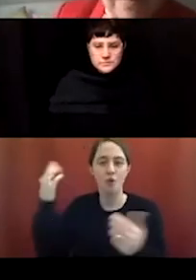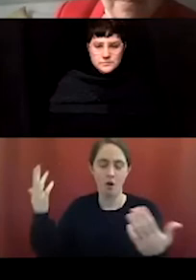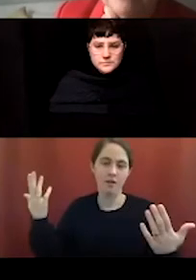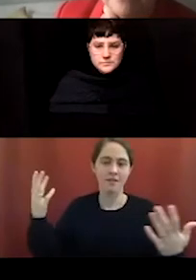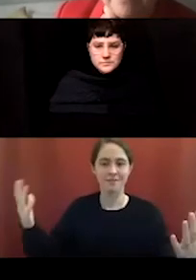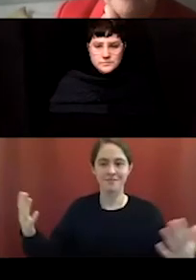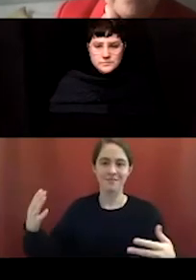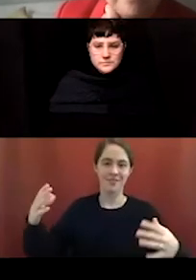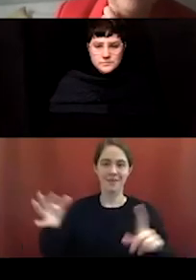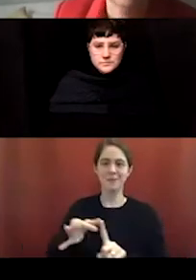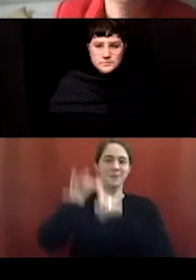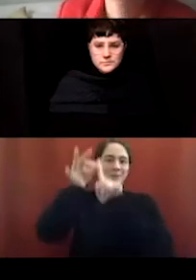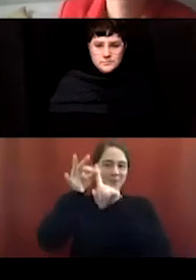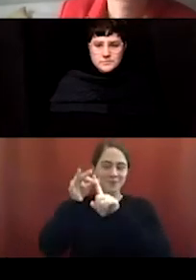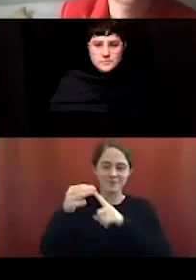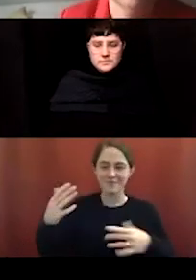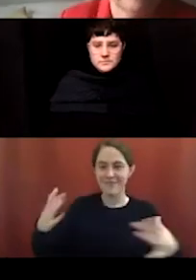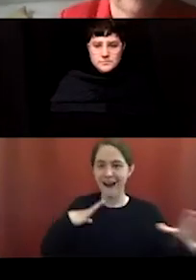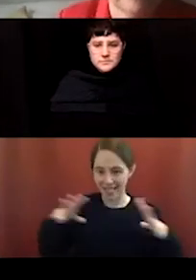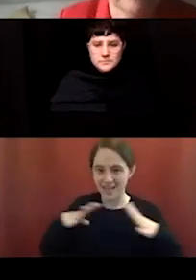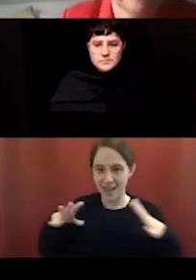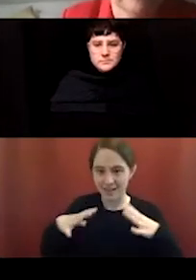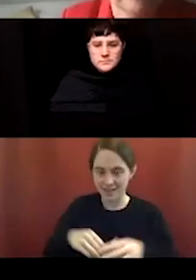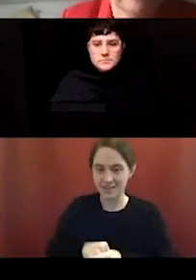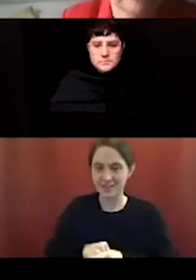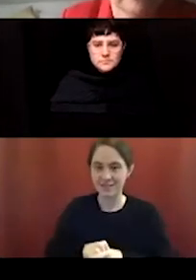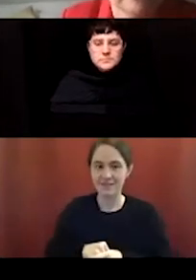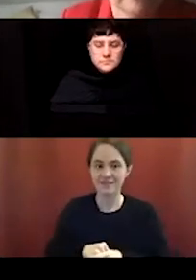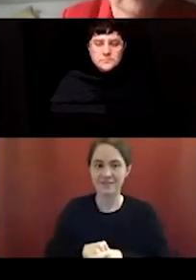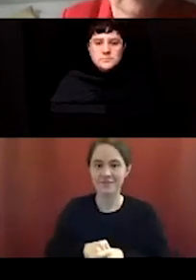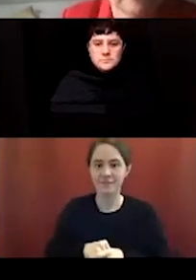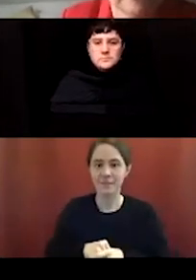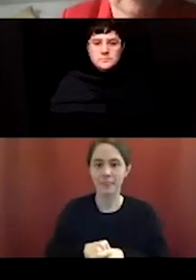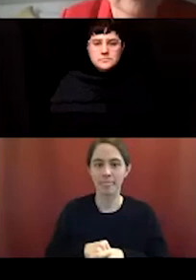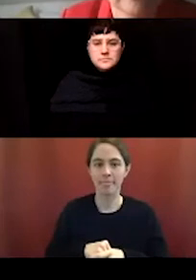And on the middle one, the bottom one has